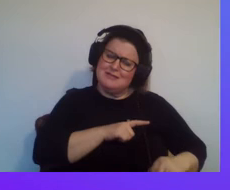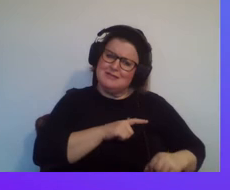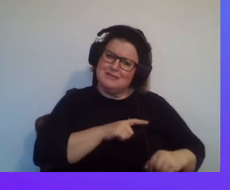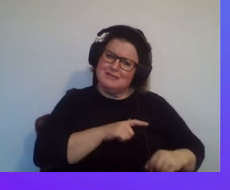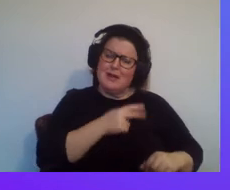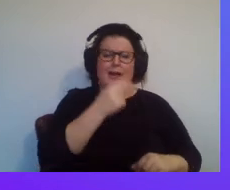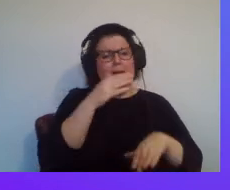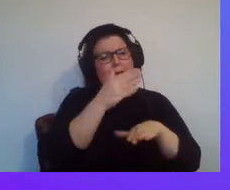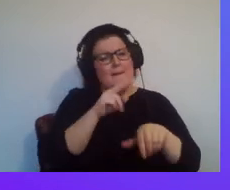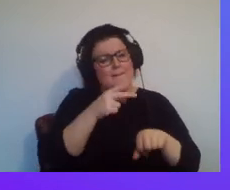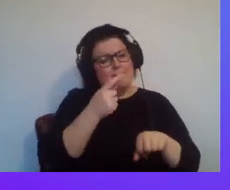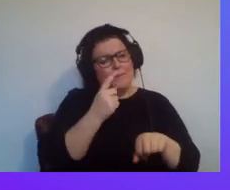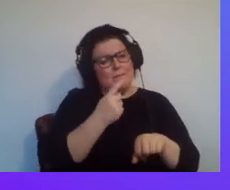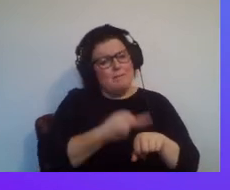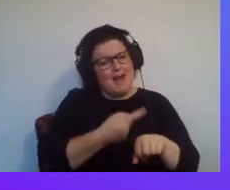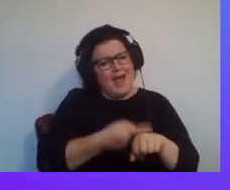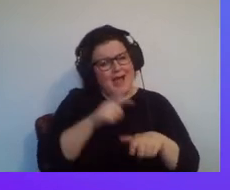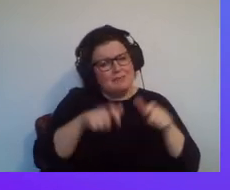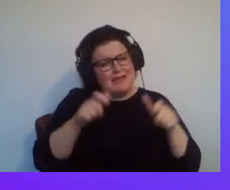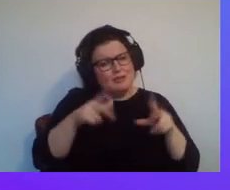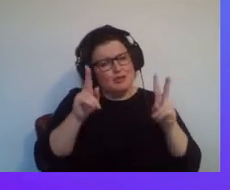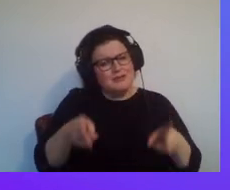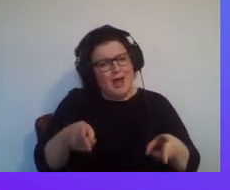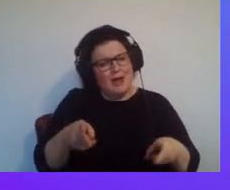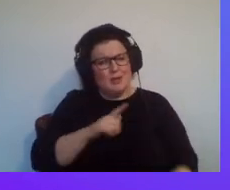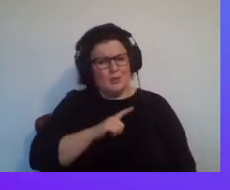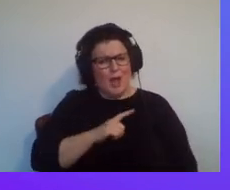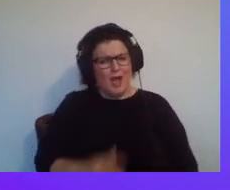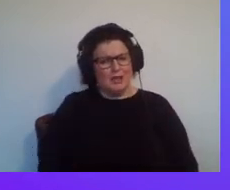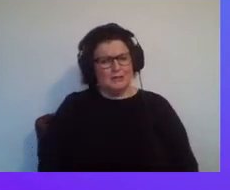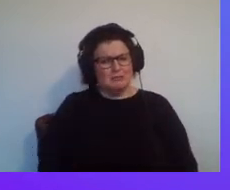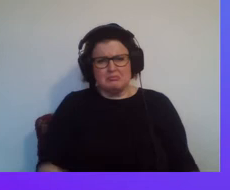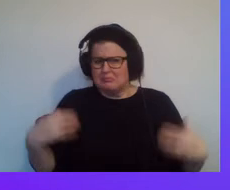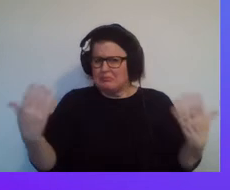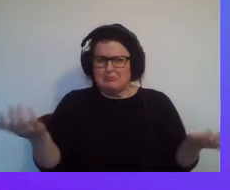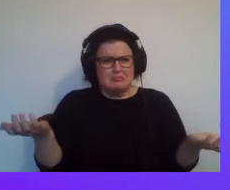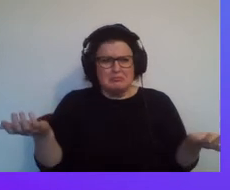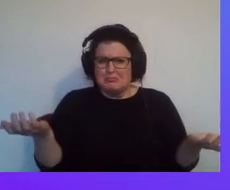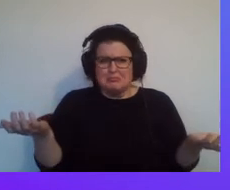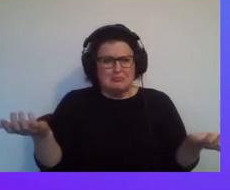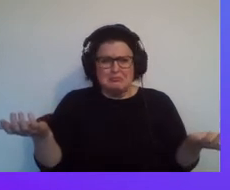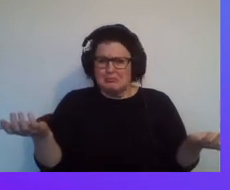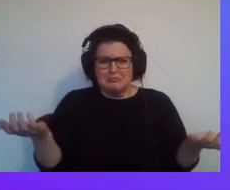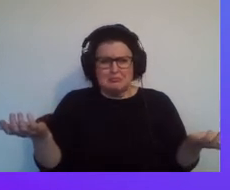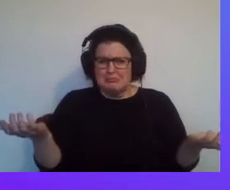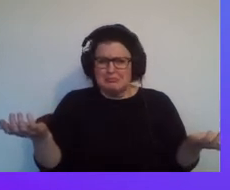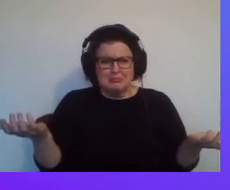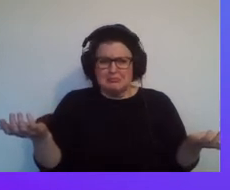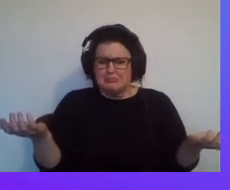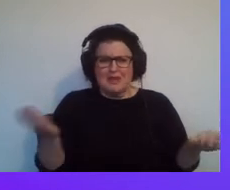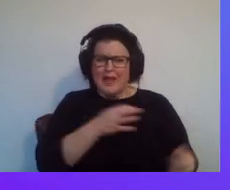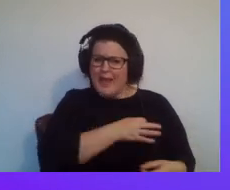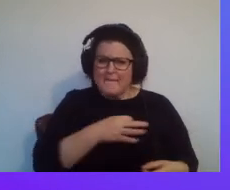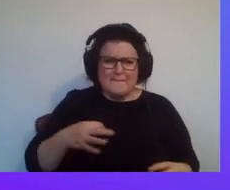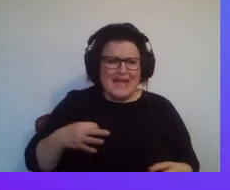they go to. Every single health expert I have spoken to, including yourself, has told me the number one